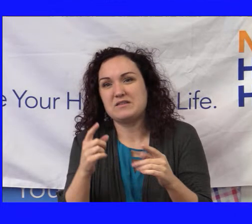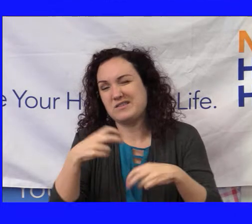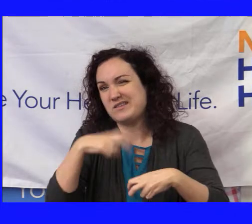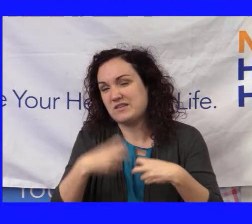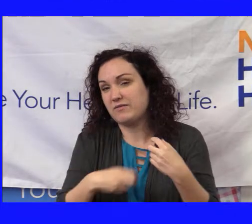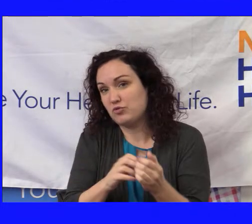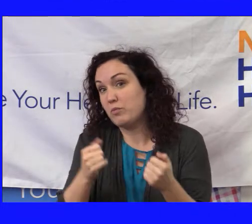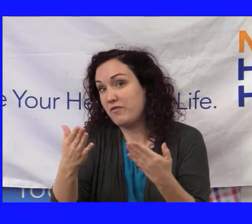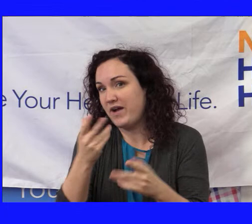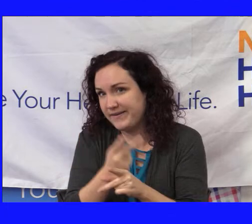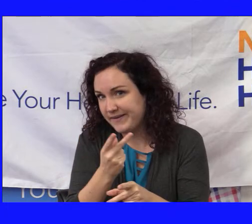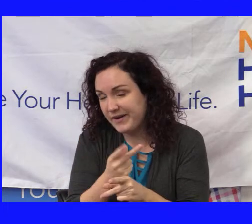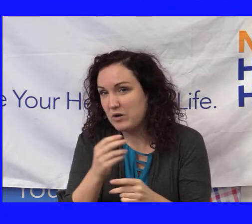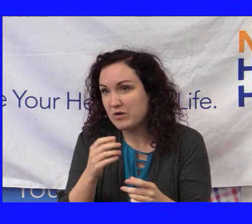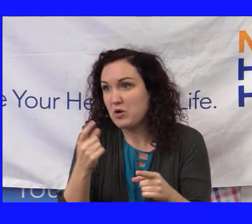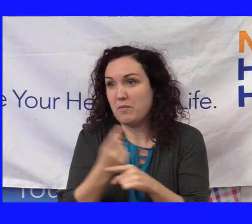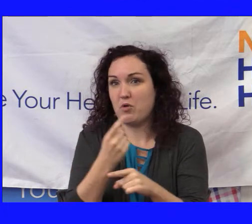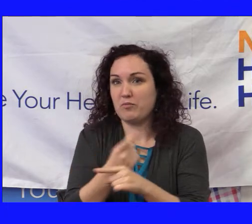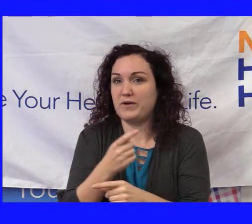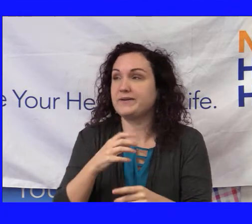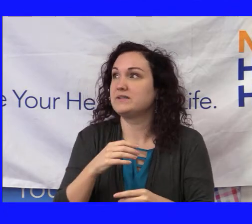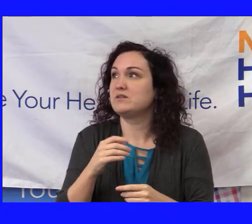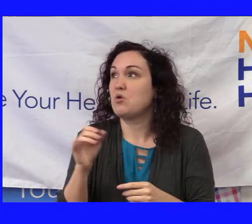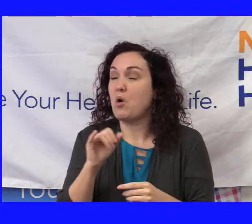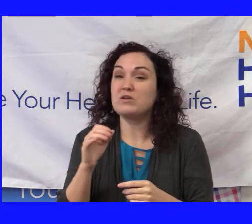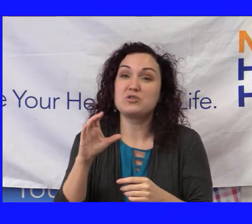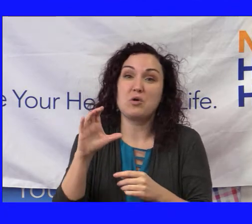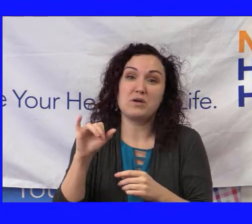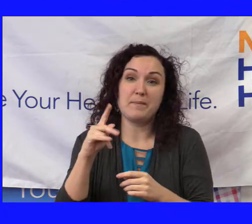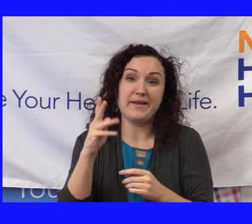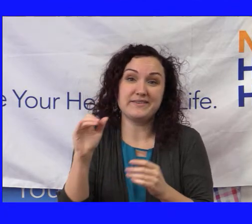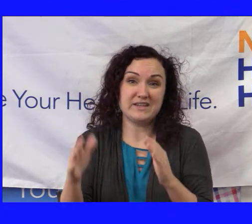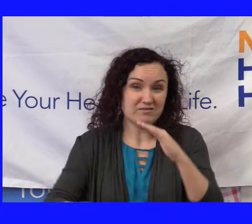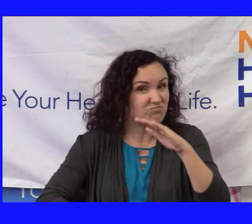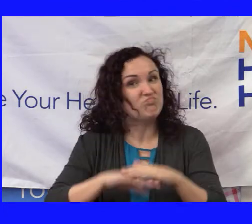with capacity issues both on the physical plans